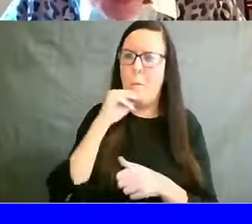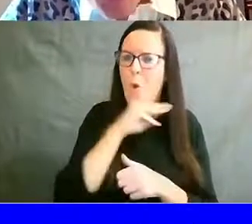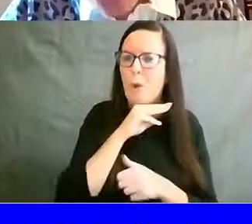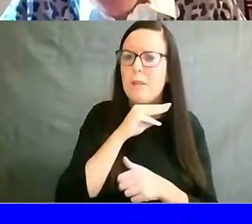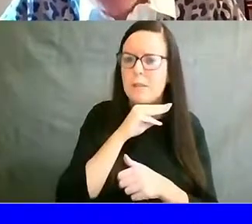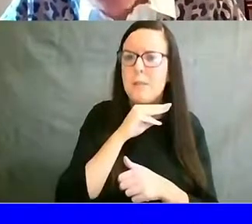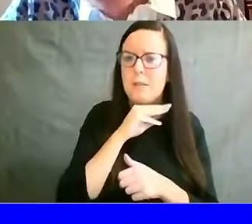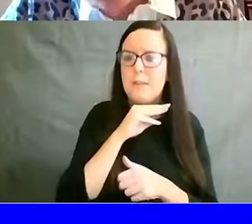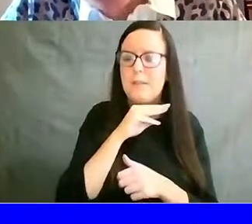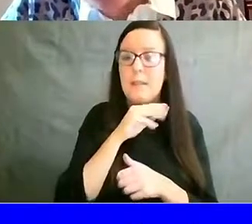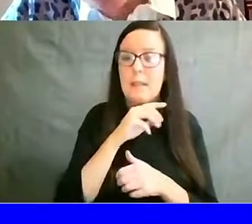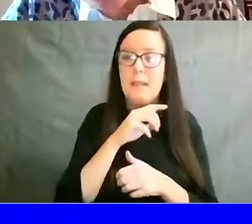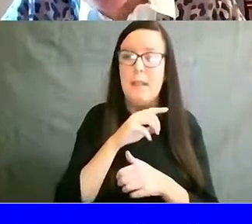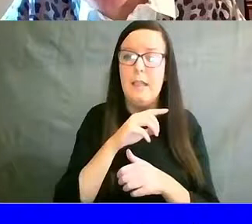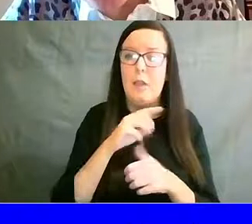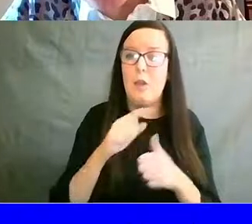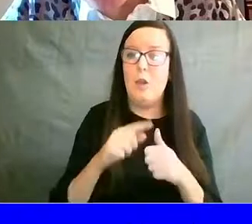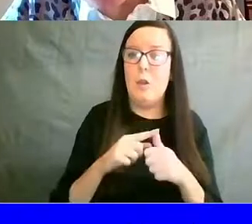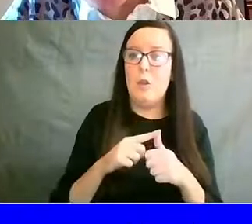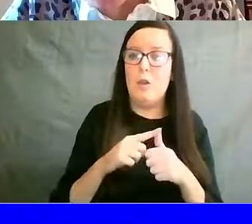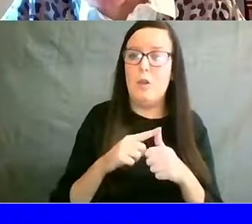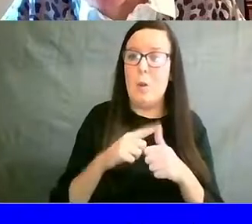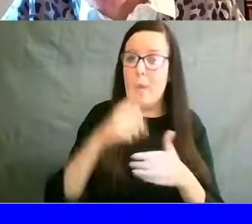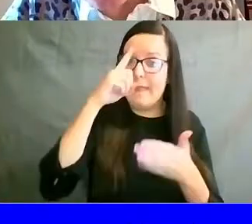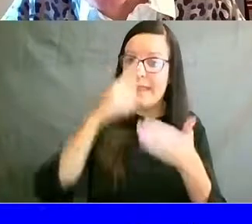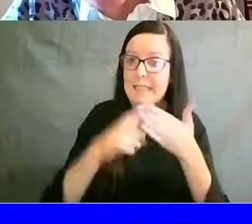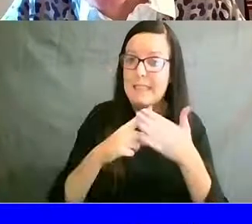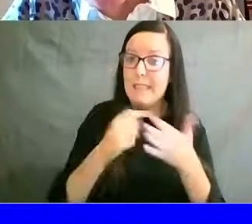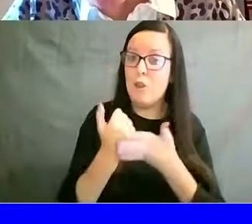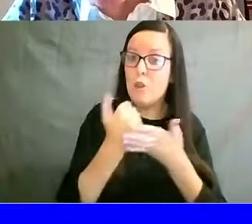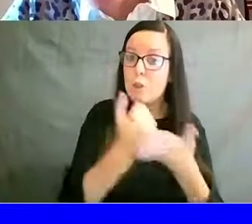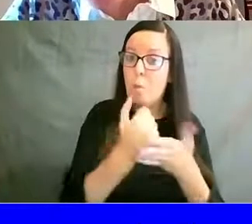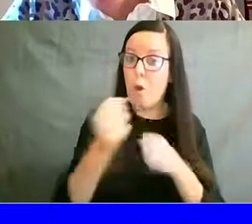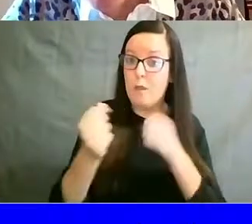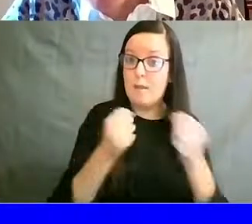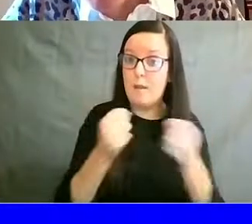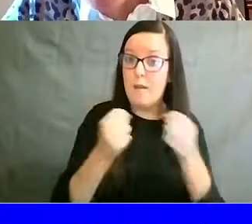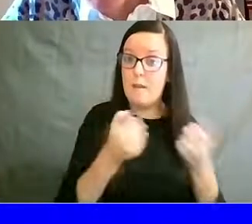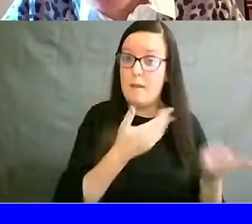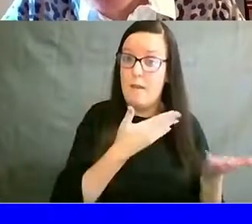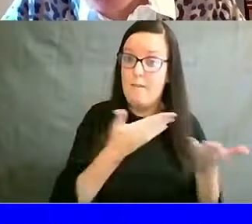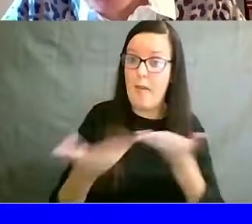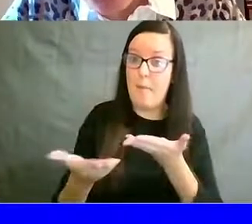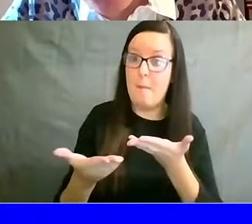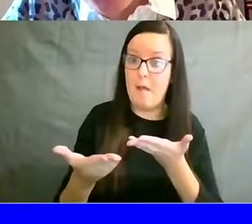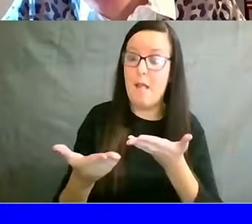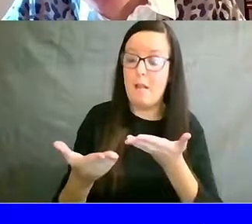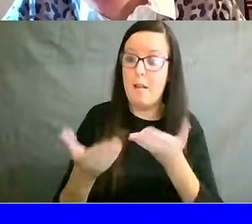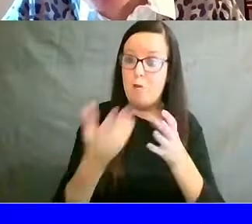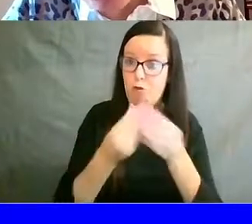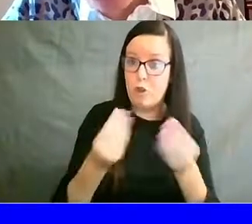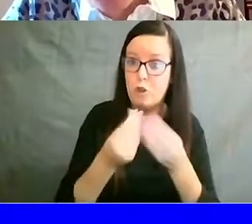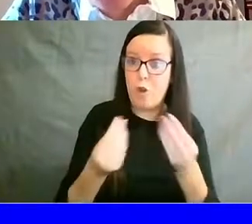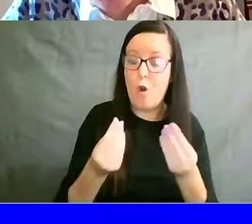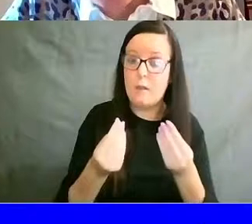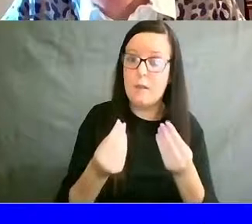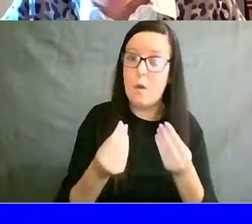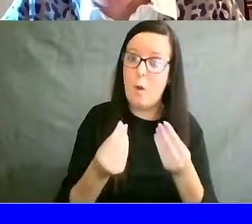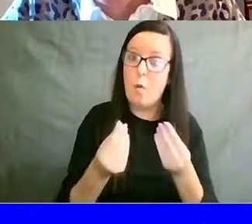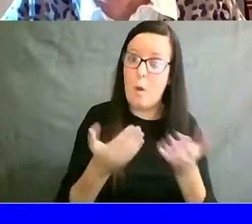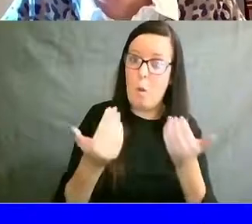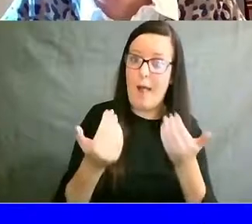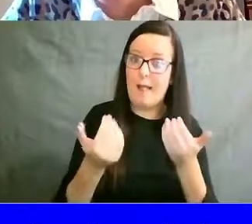The decision support service is available as a resource. I've referred to our website and we welcome feedback on it. It provides